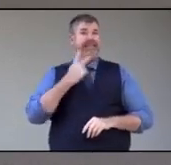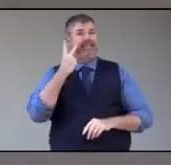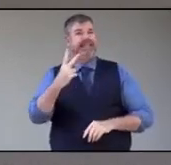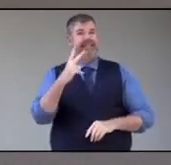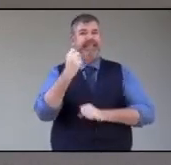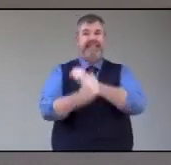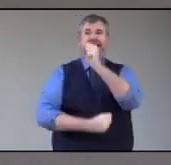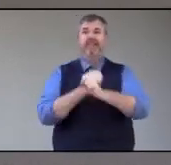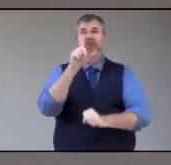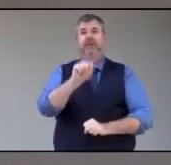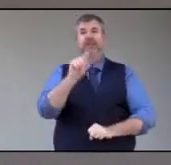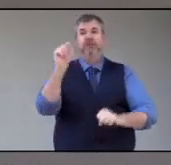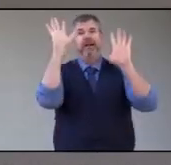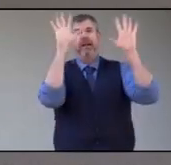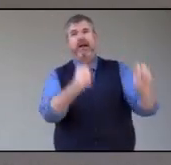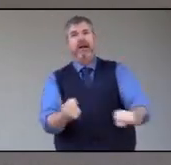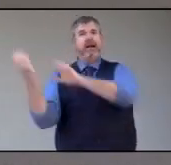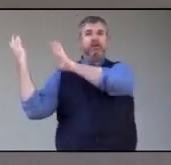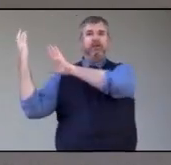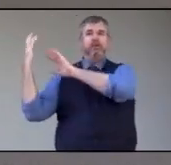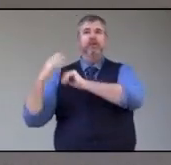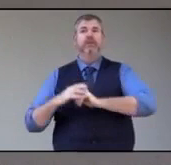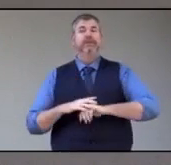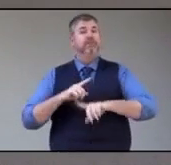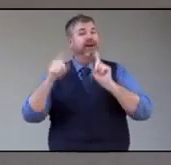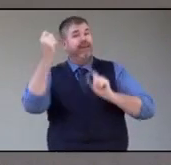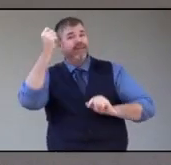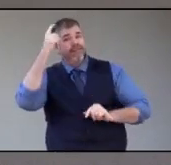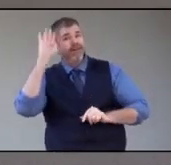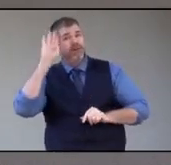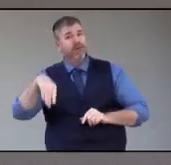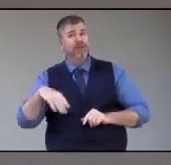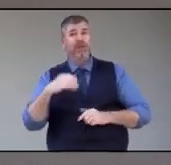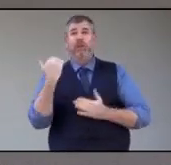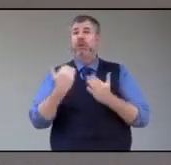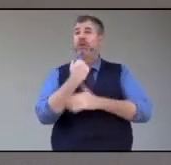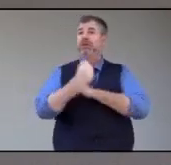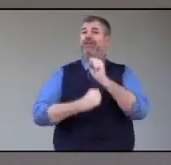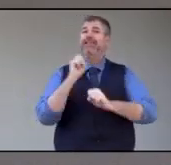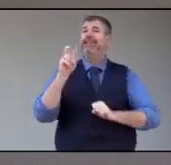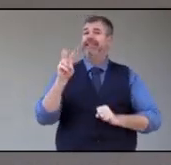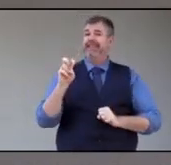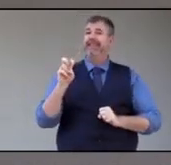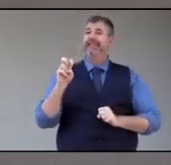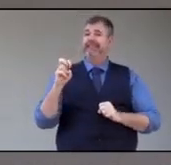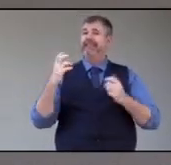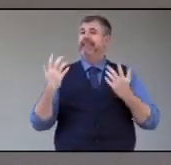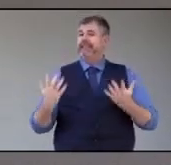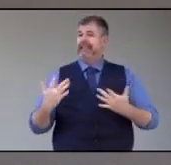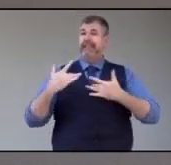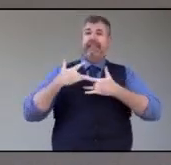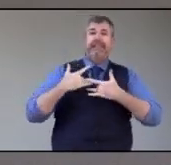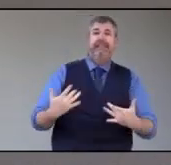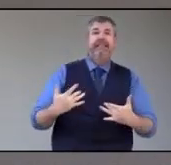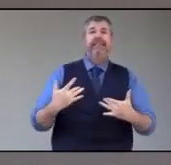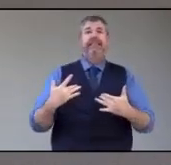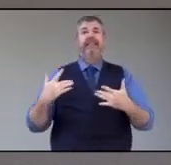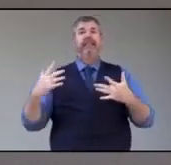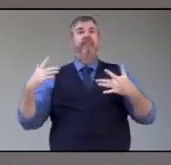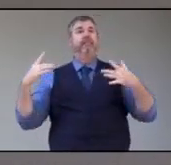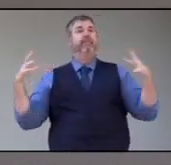However, we know that New Year's Eve is a time of gathering, and we are asking once again to exercise your